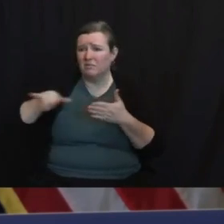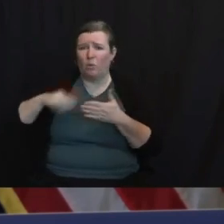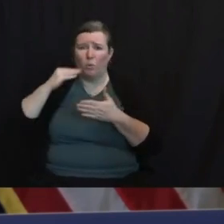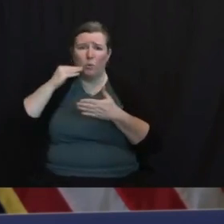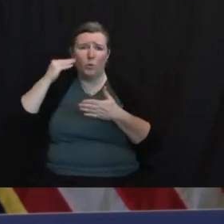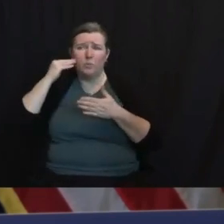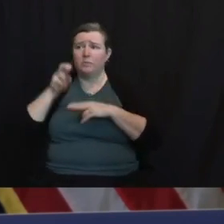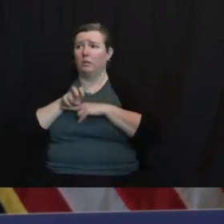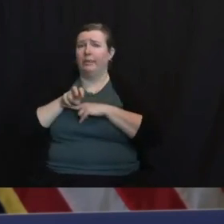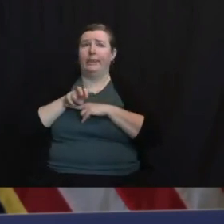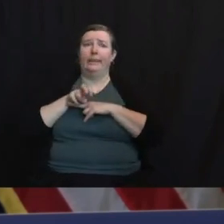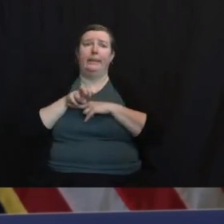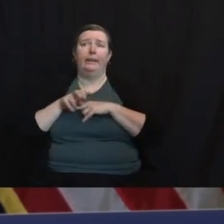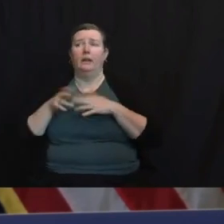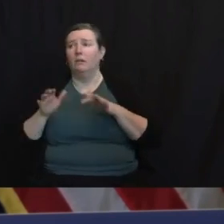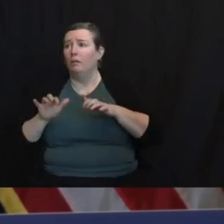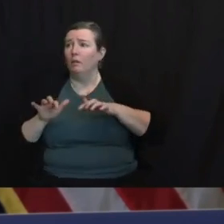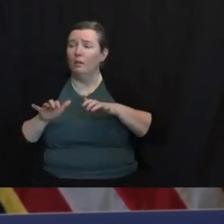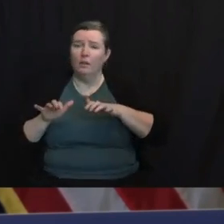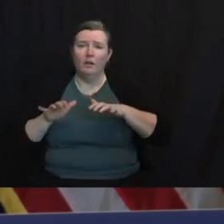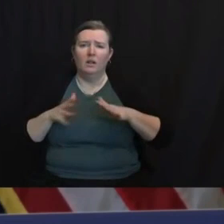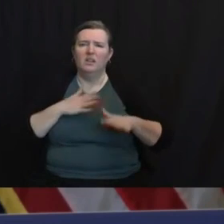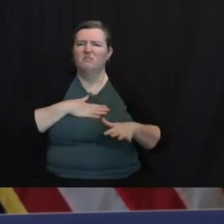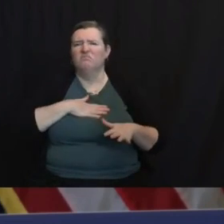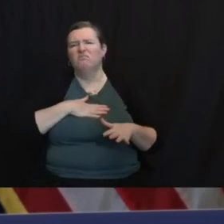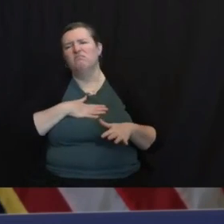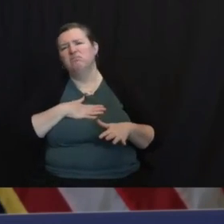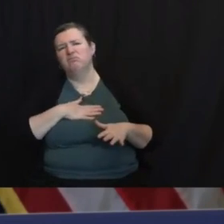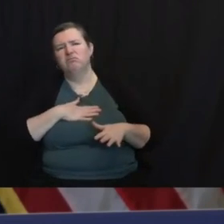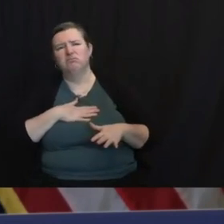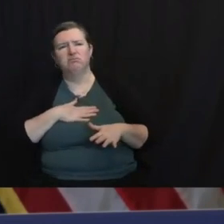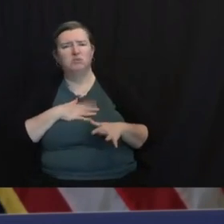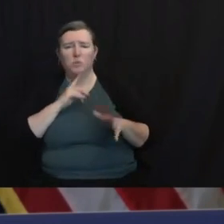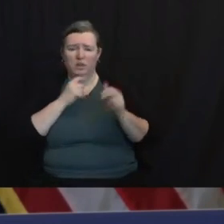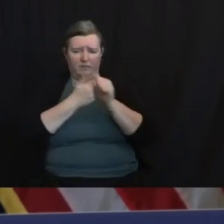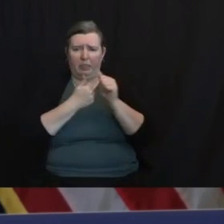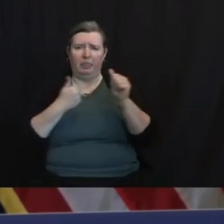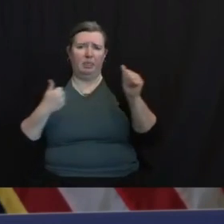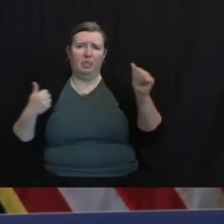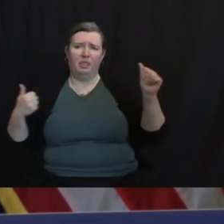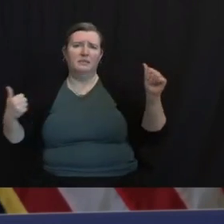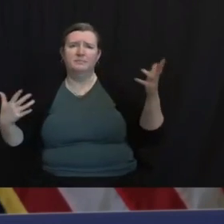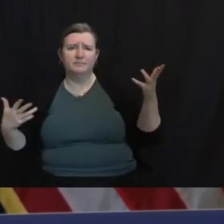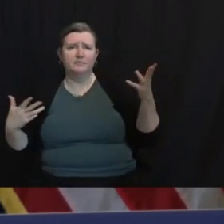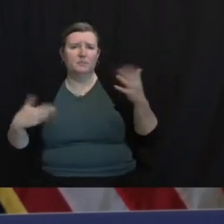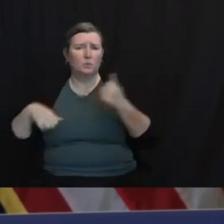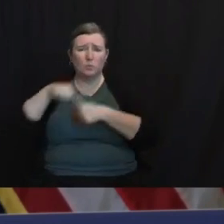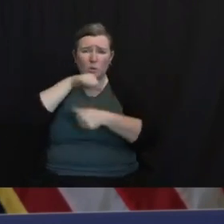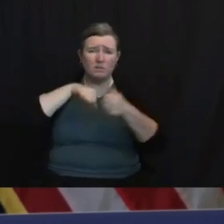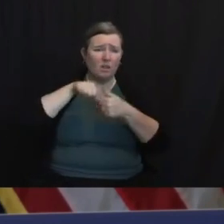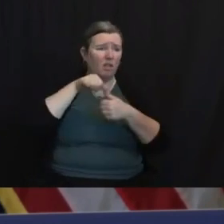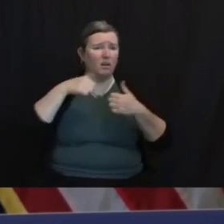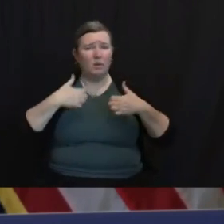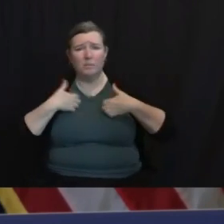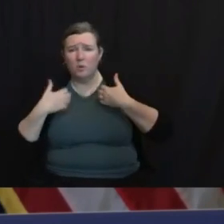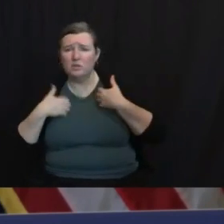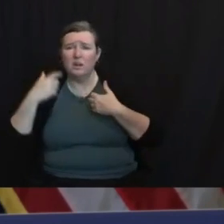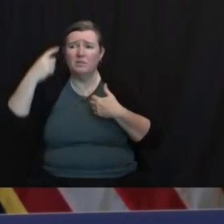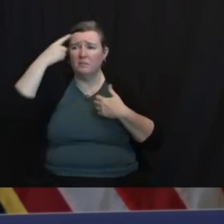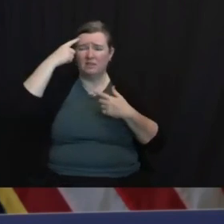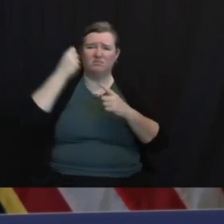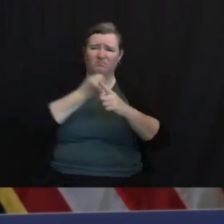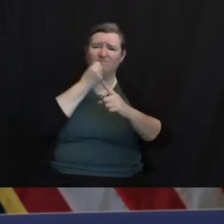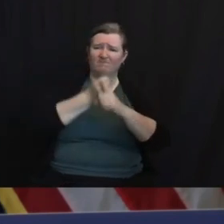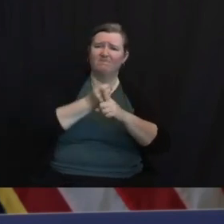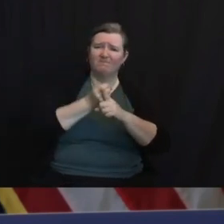the greater the risk of learning loss and of social, emotional, and mental health impacts for